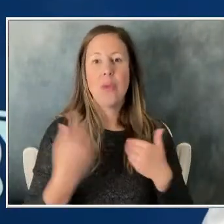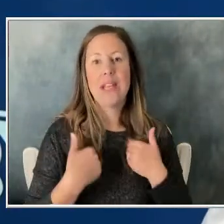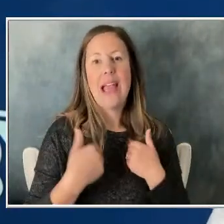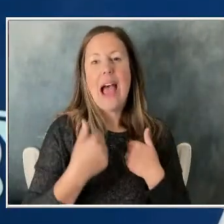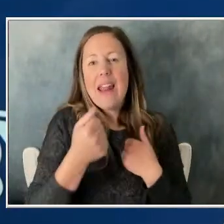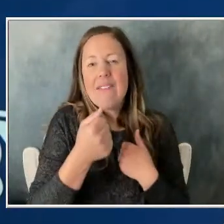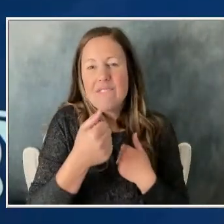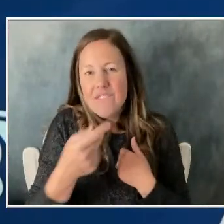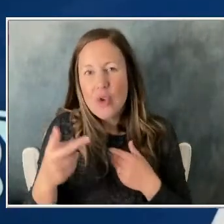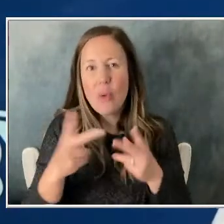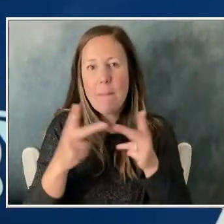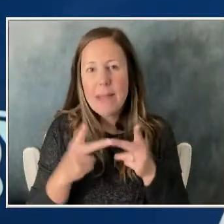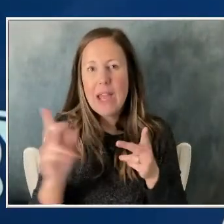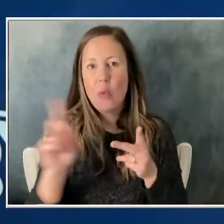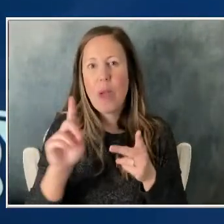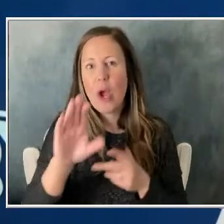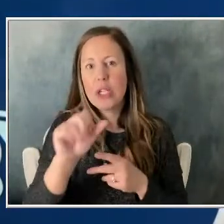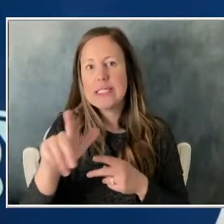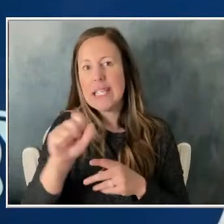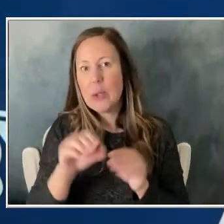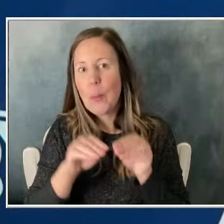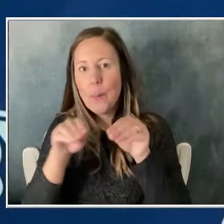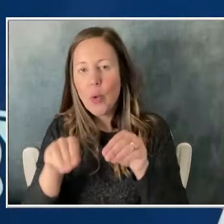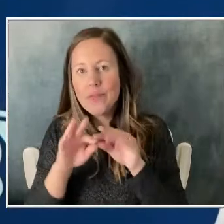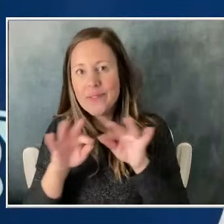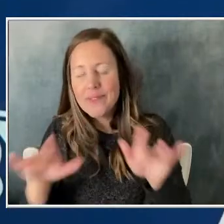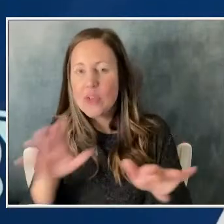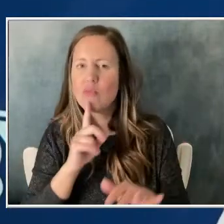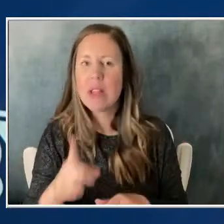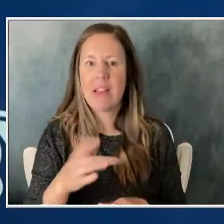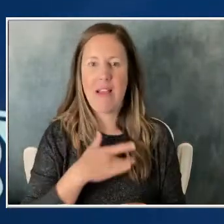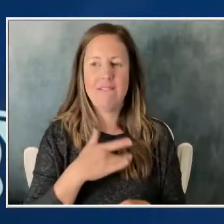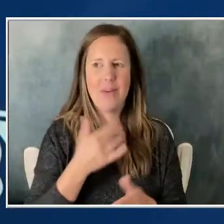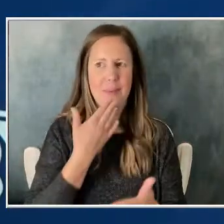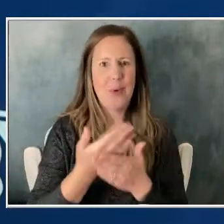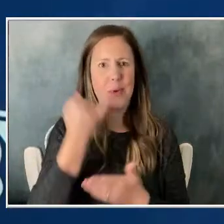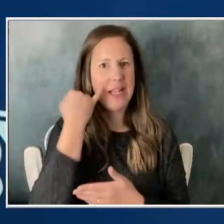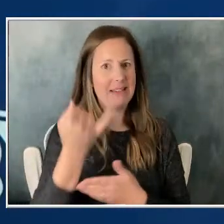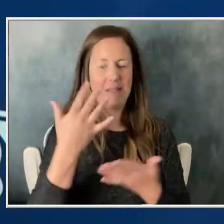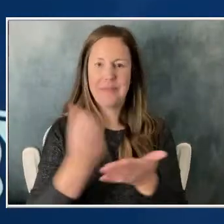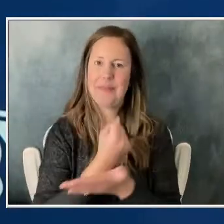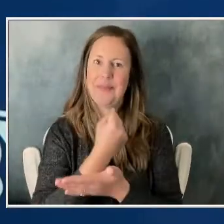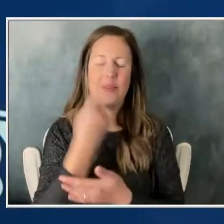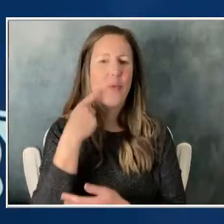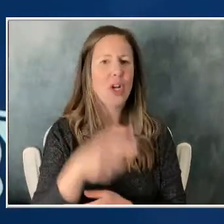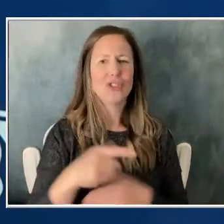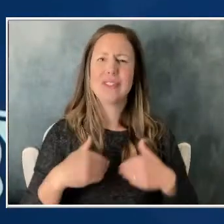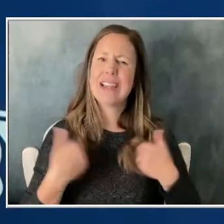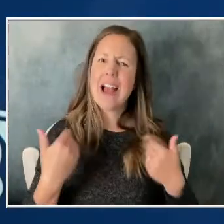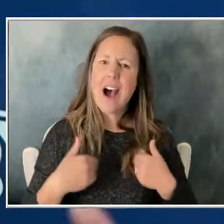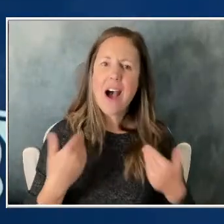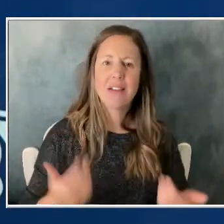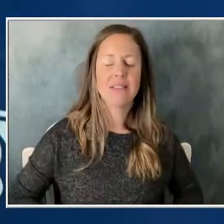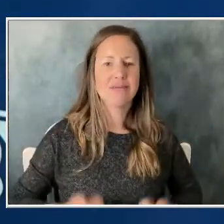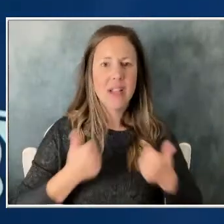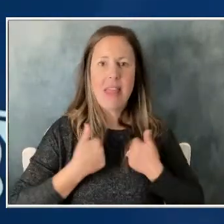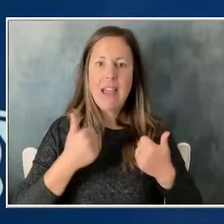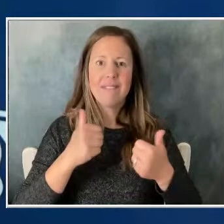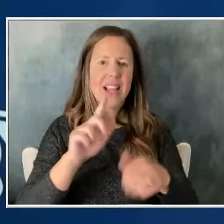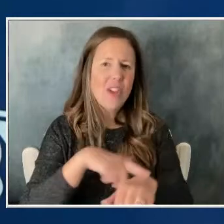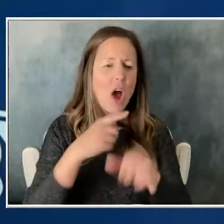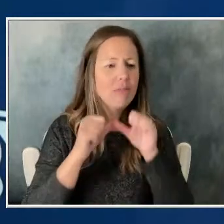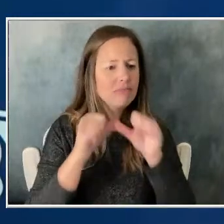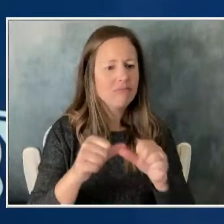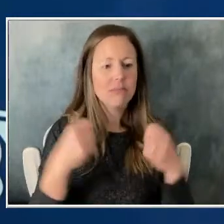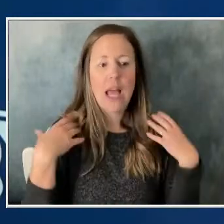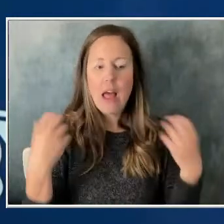be definitely reasonable to do it on her. She has a long life to live, obviously. She has a lot to live for. And she's healthy and young, and